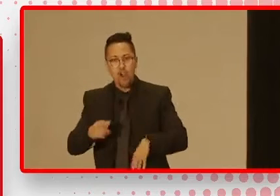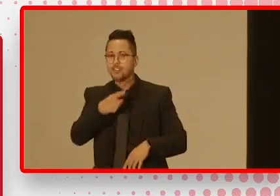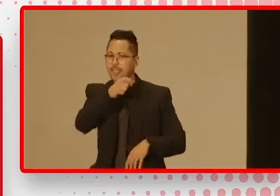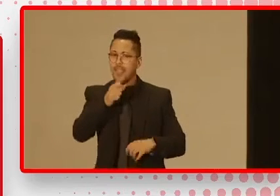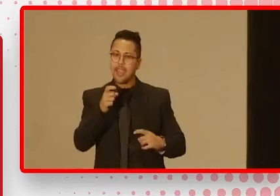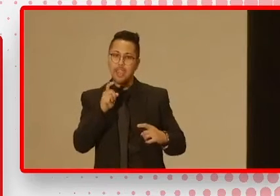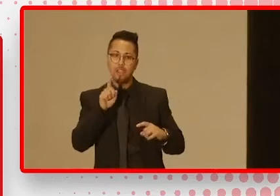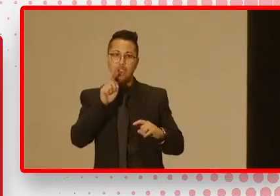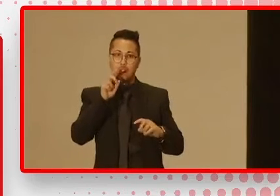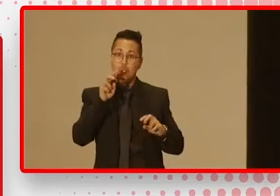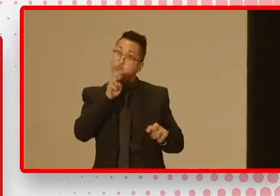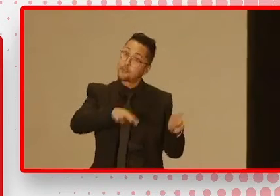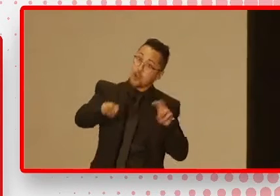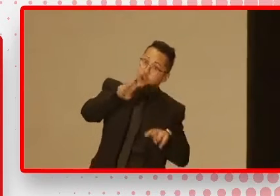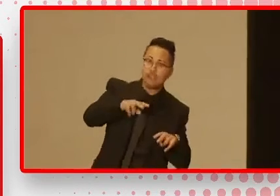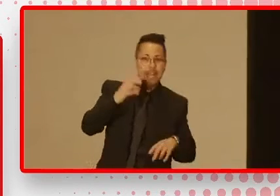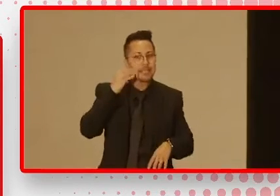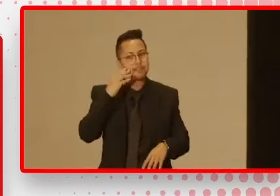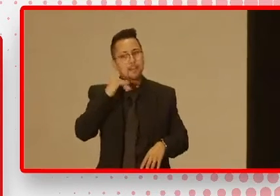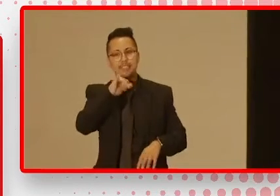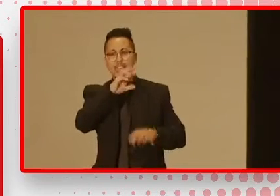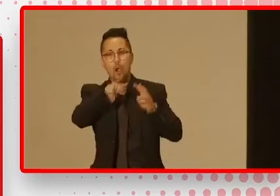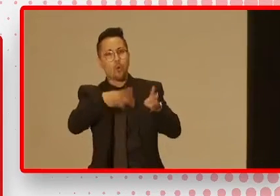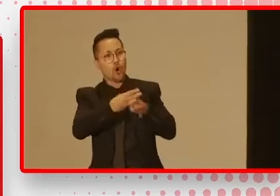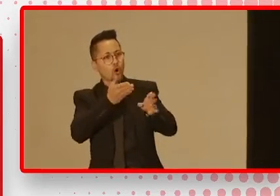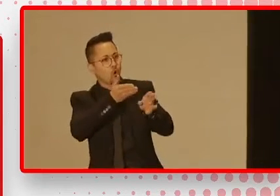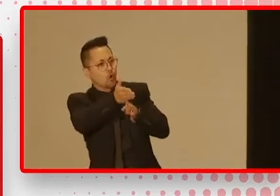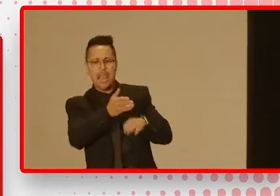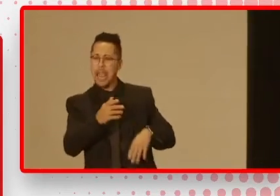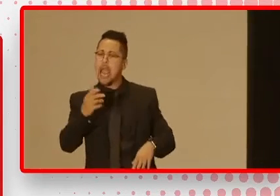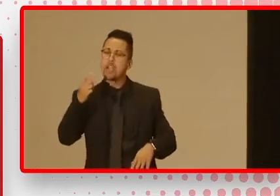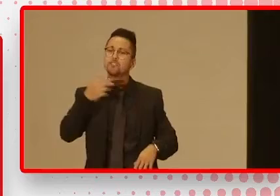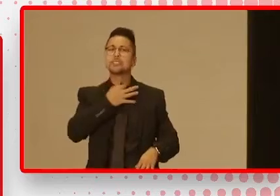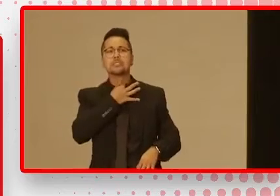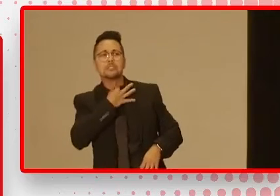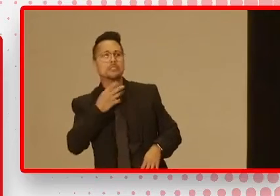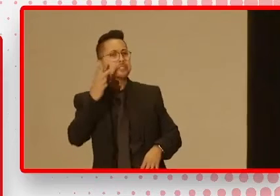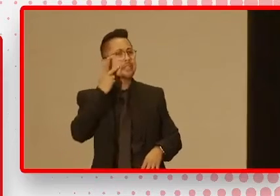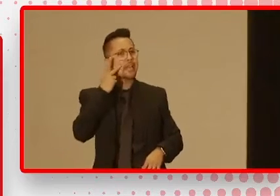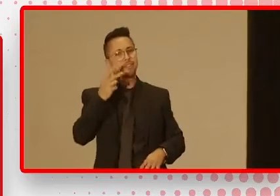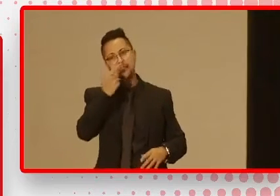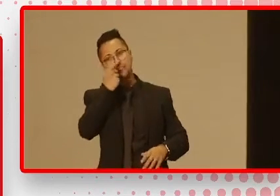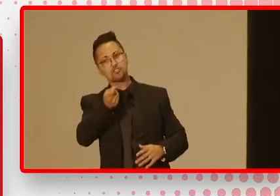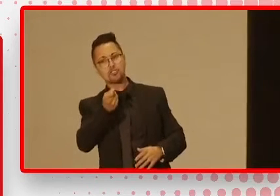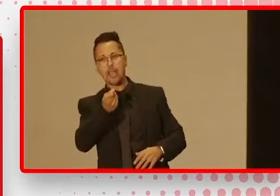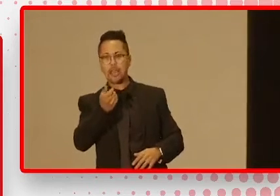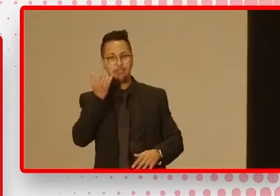and experience that world and see if that's something that they would be interested in once they leave high school.